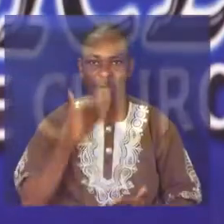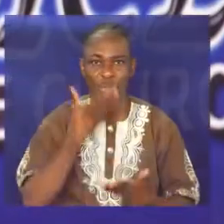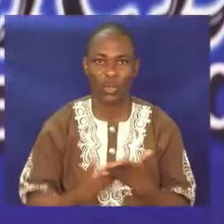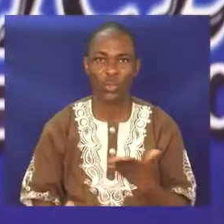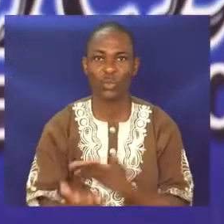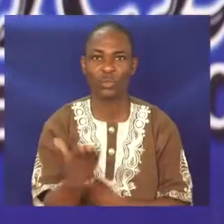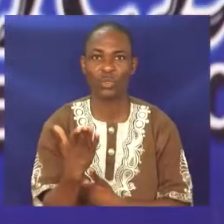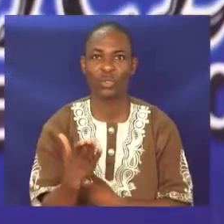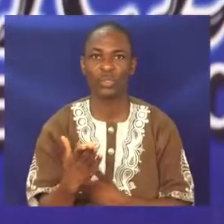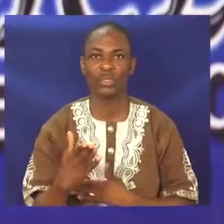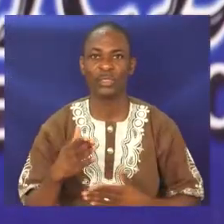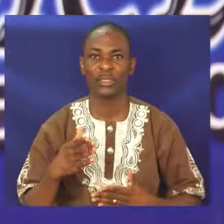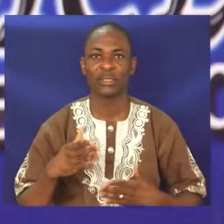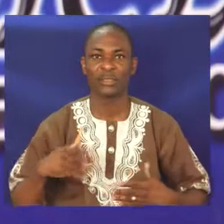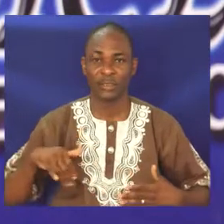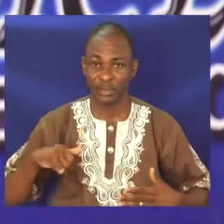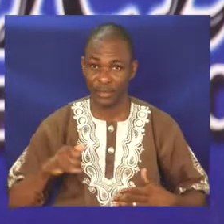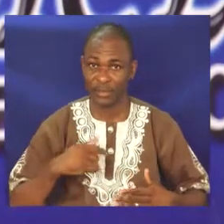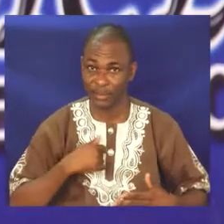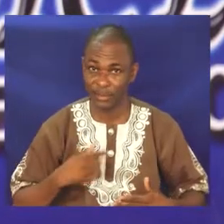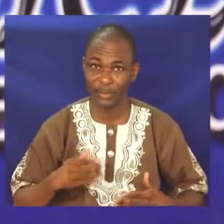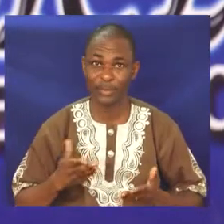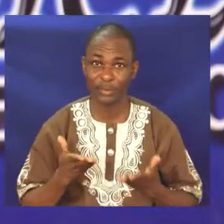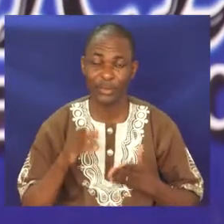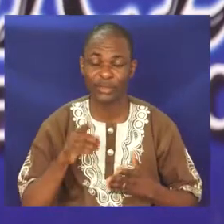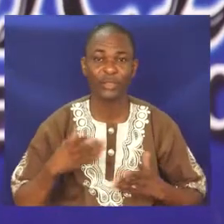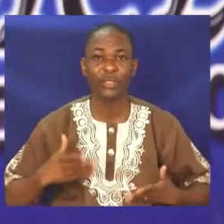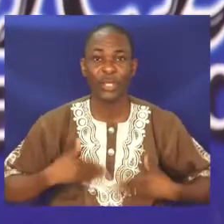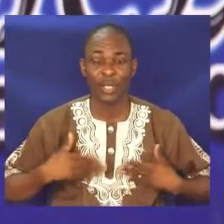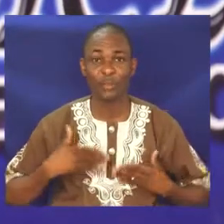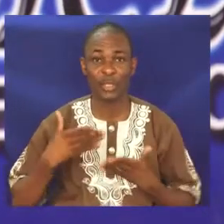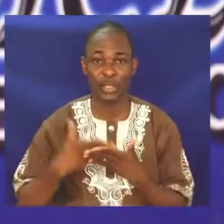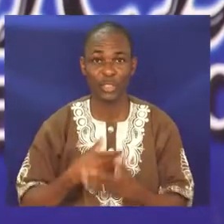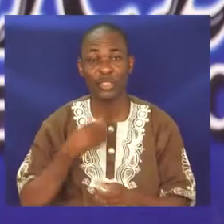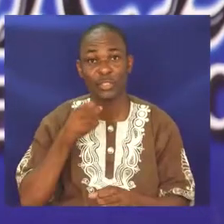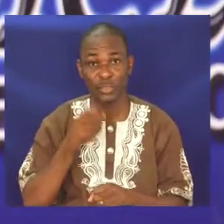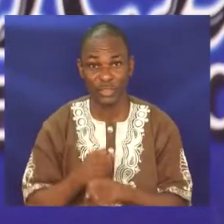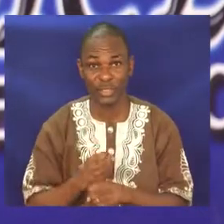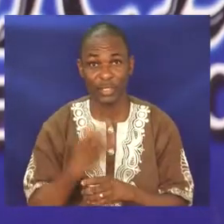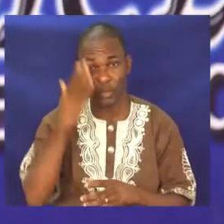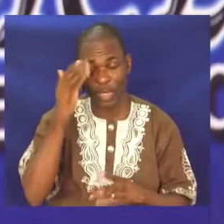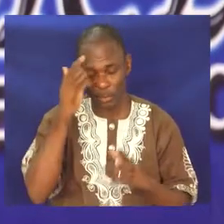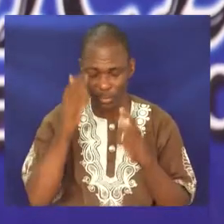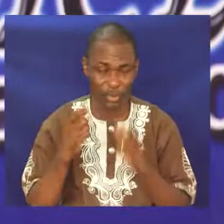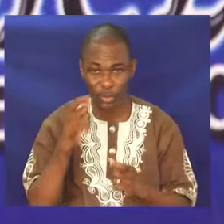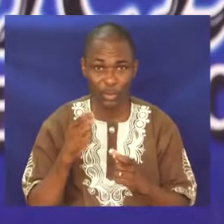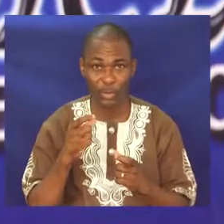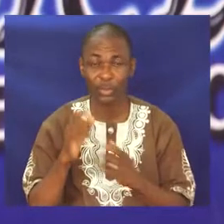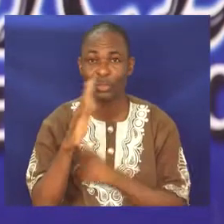Good morning. Na me da so emo afishia pa enso so. Isan se unyankopon adom. Ye see